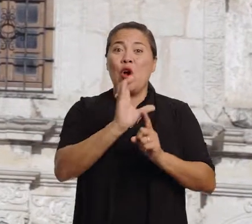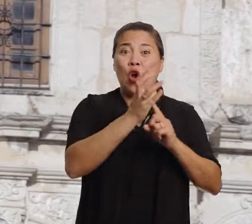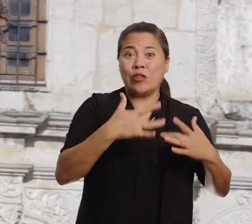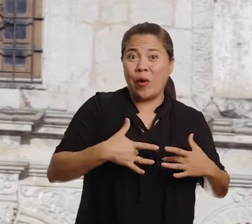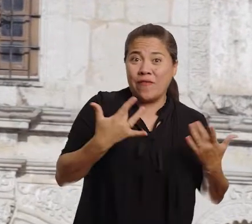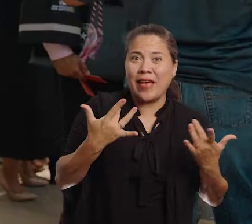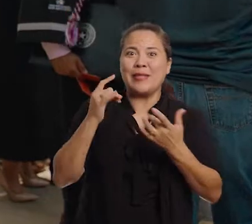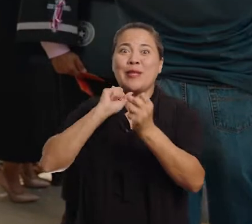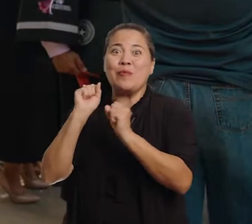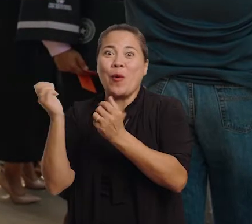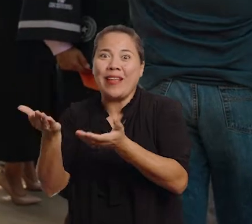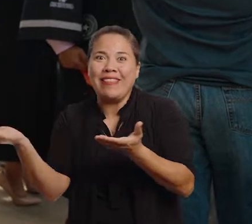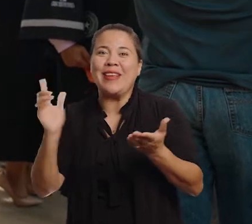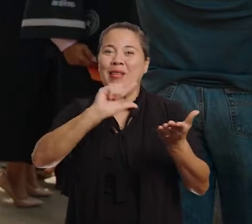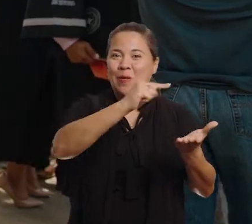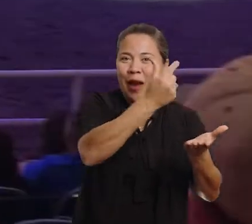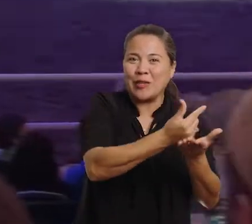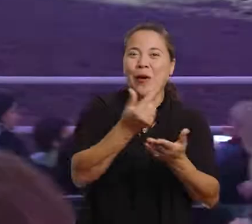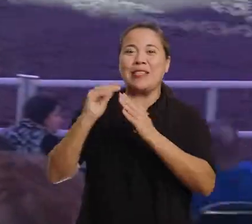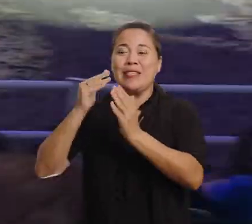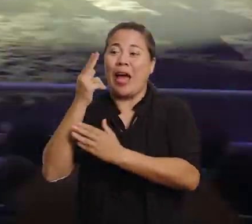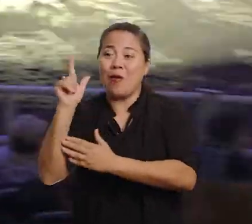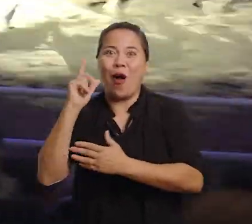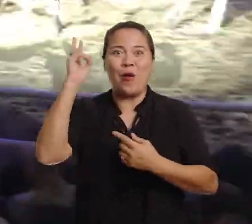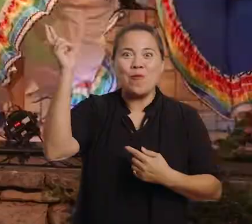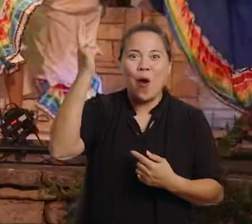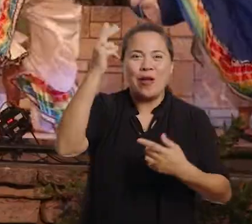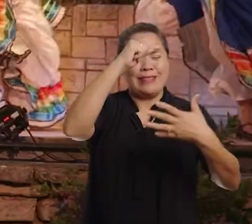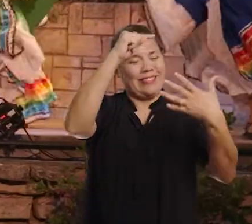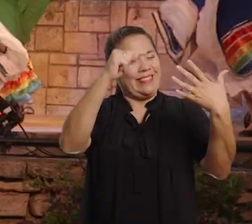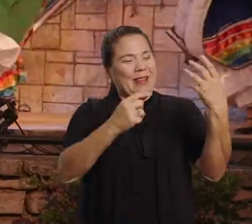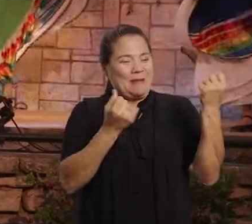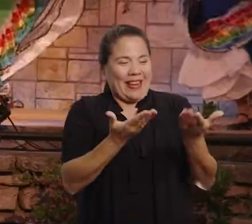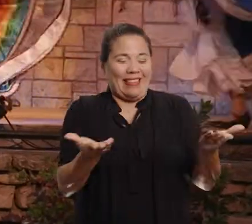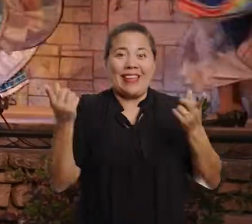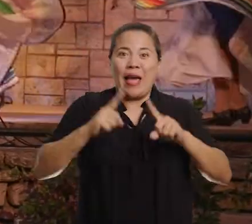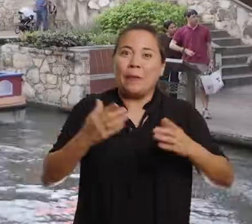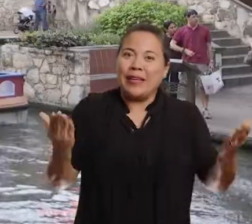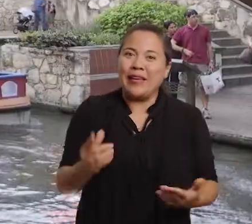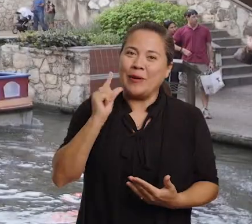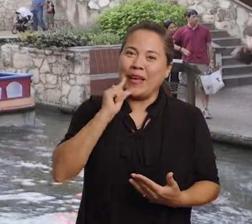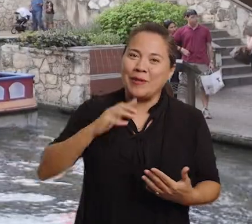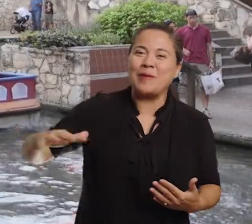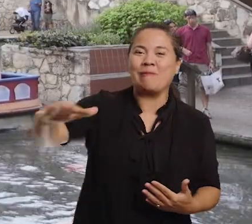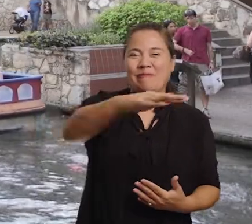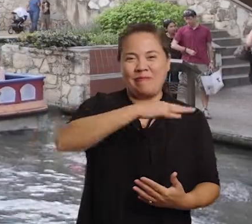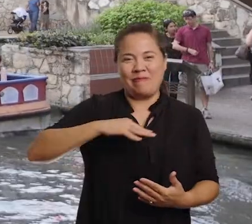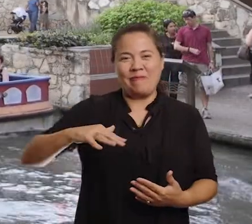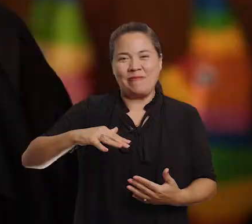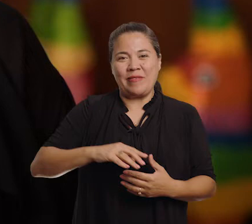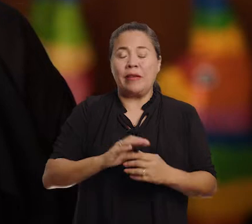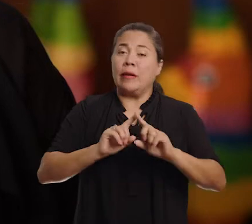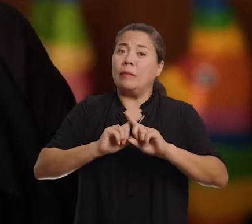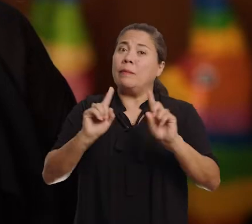cultural events, sporting events, graduations, town halls, and rodeos. There is no shortage of events to experience in the Alamo